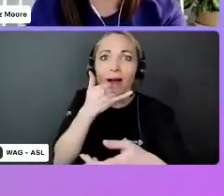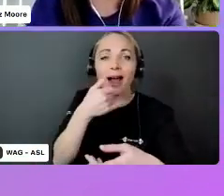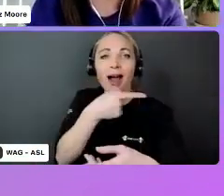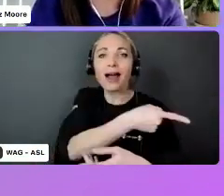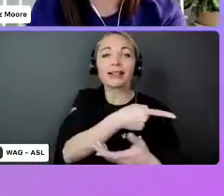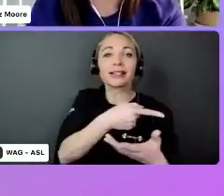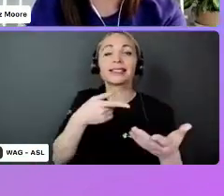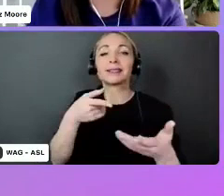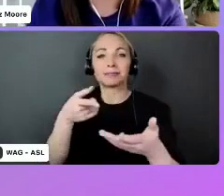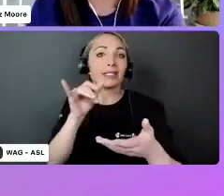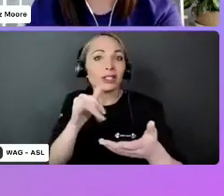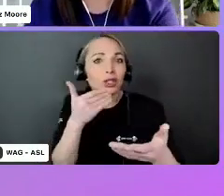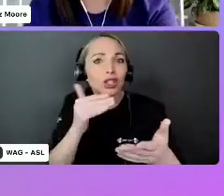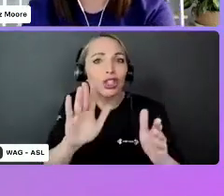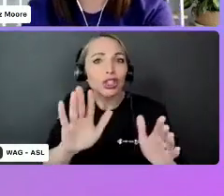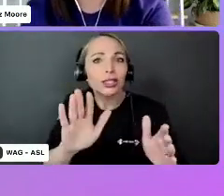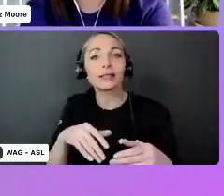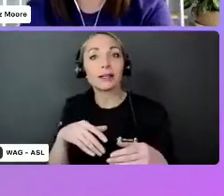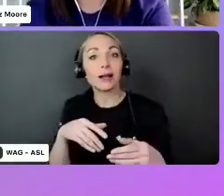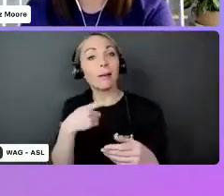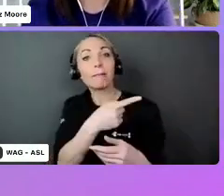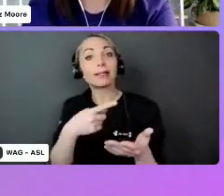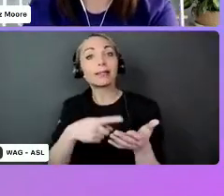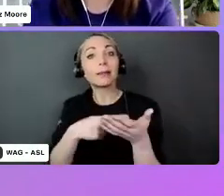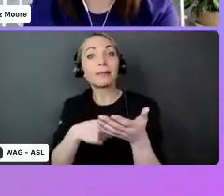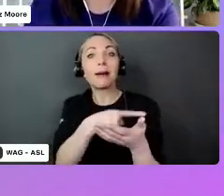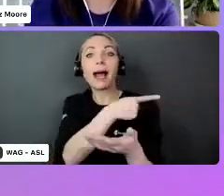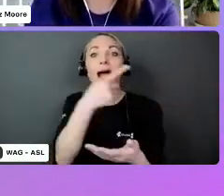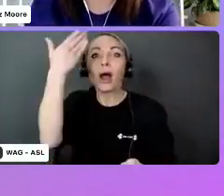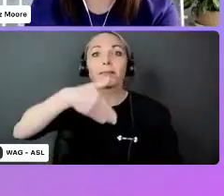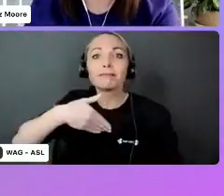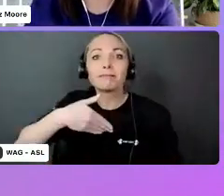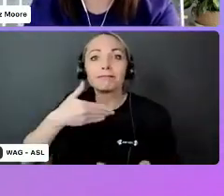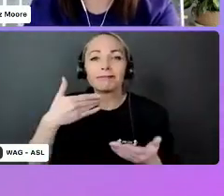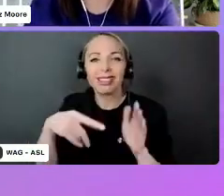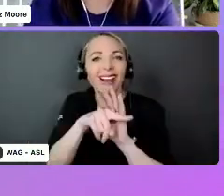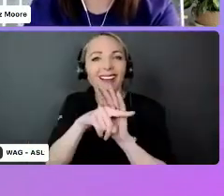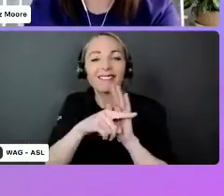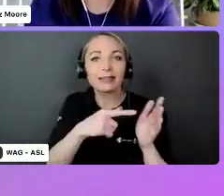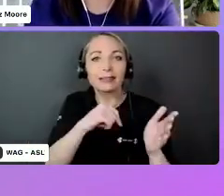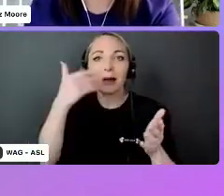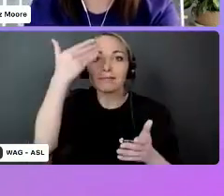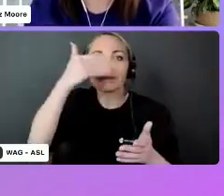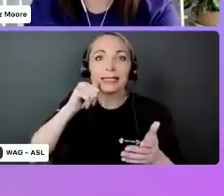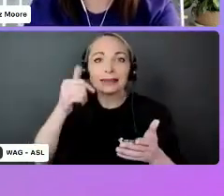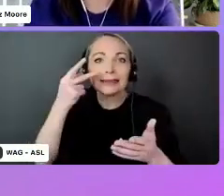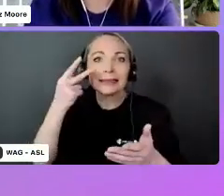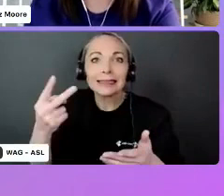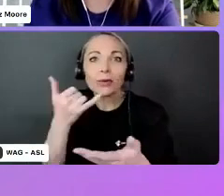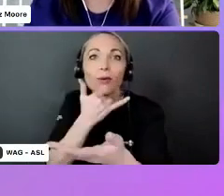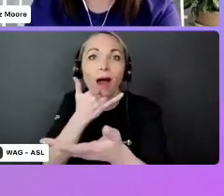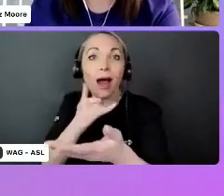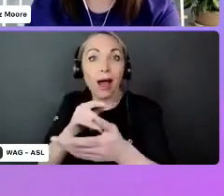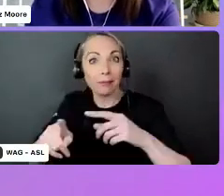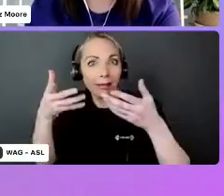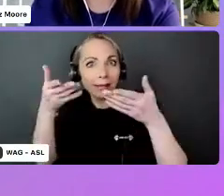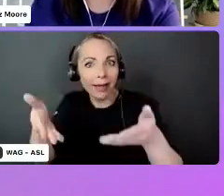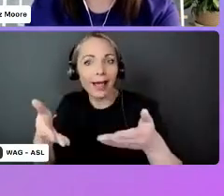Right. So we do have data about the false negative rate. It varies somewhat widely based on